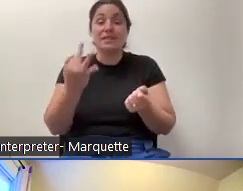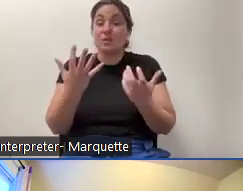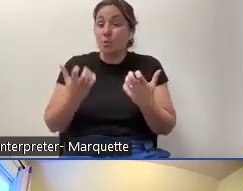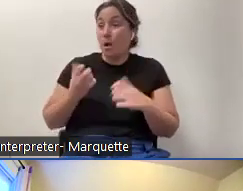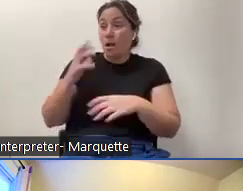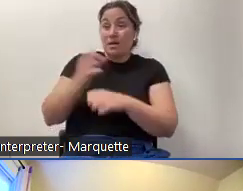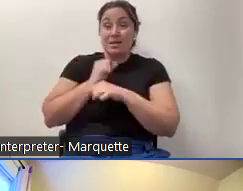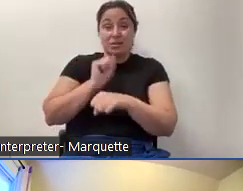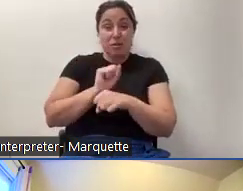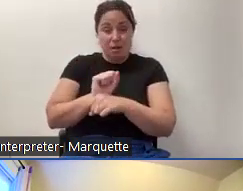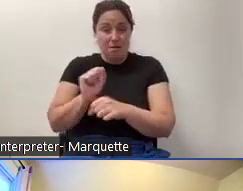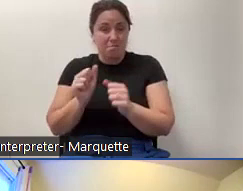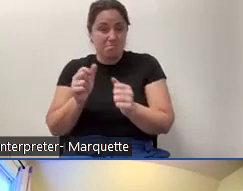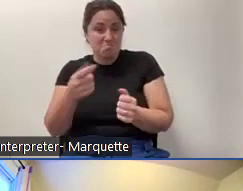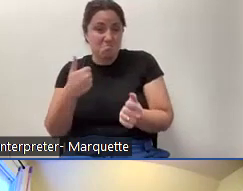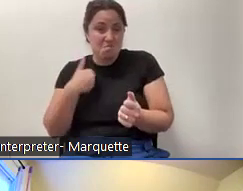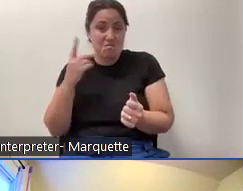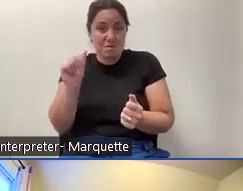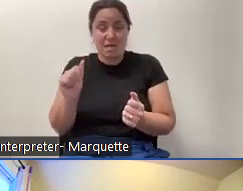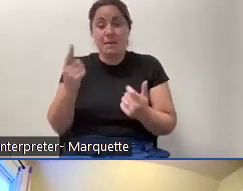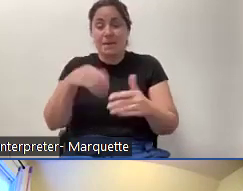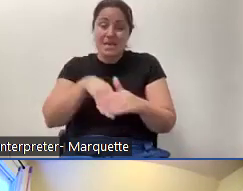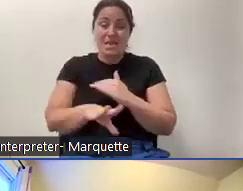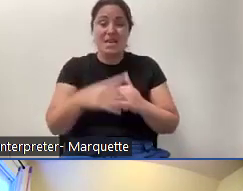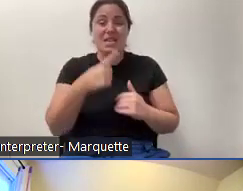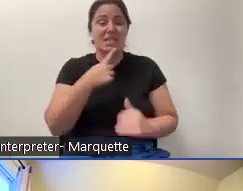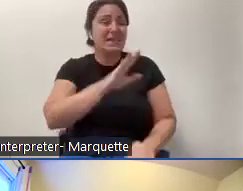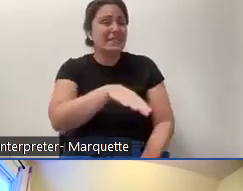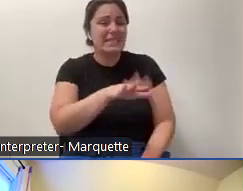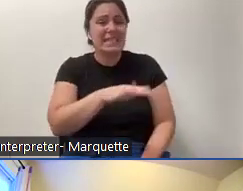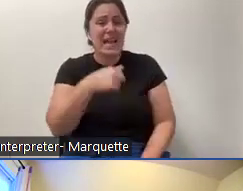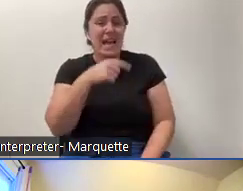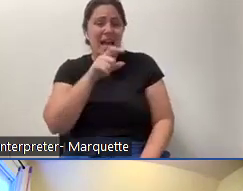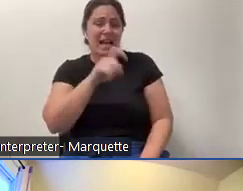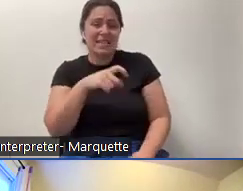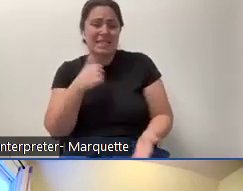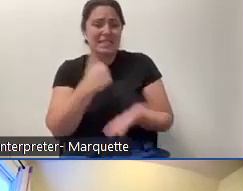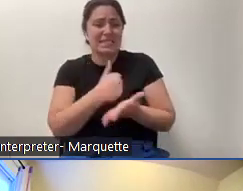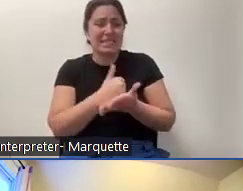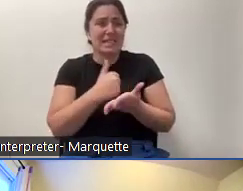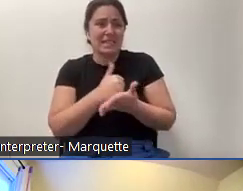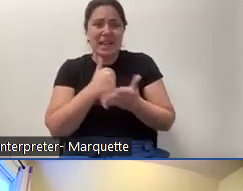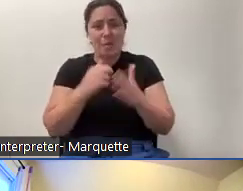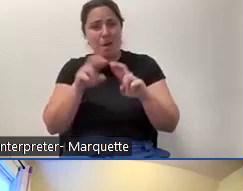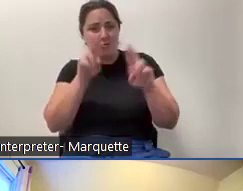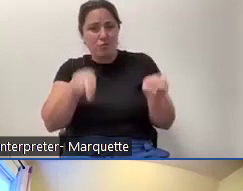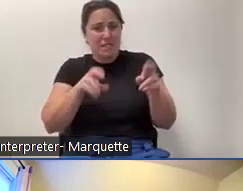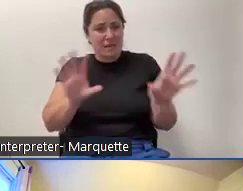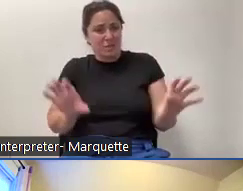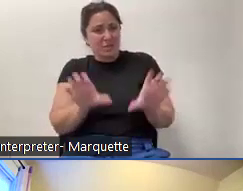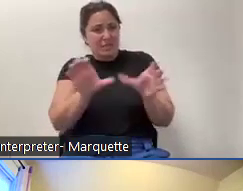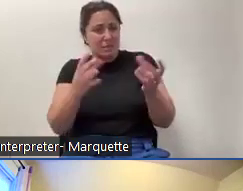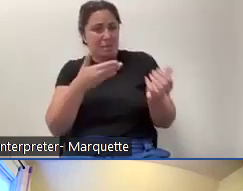can be a job seeker going in and saying, hey, I really need support beefing up my resume. I need support, you